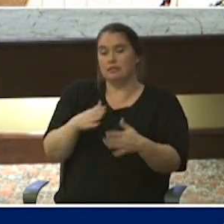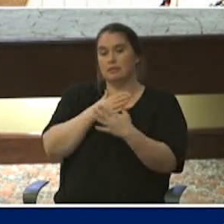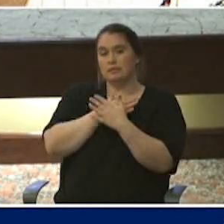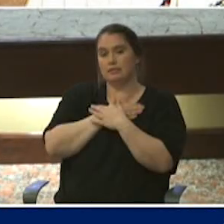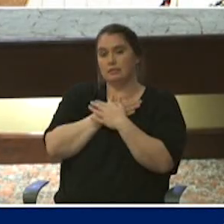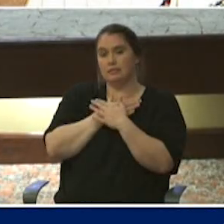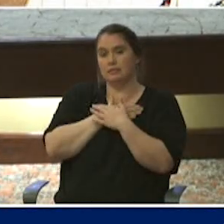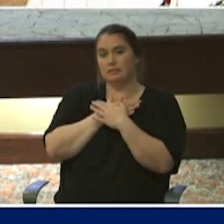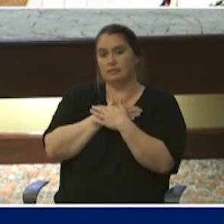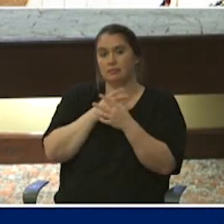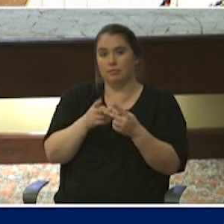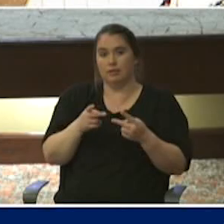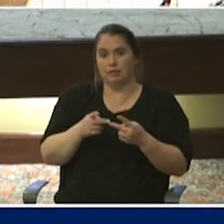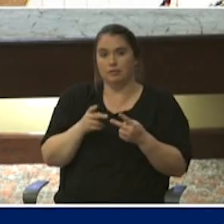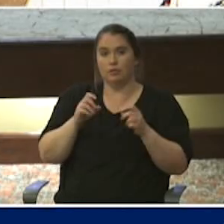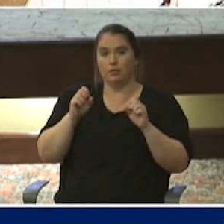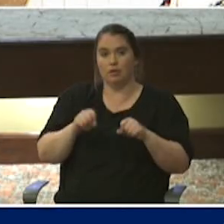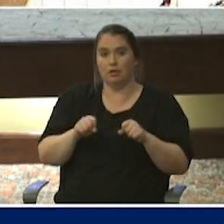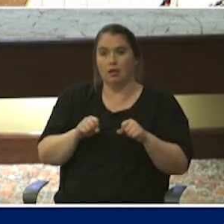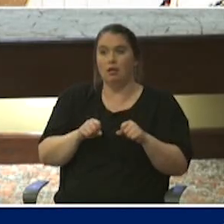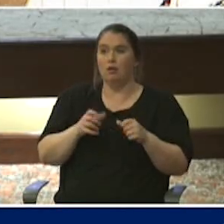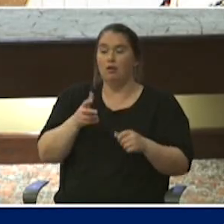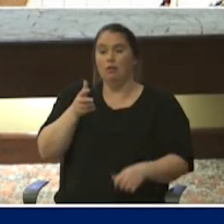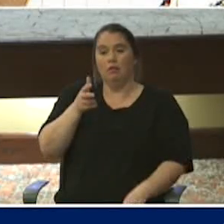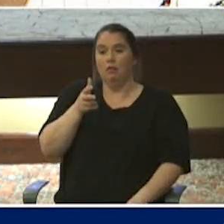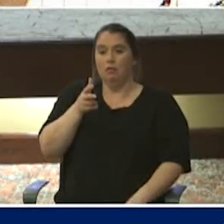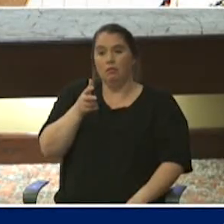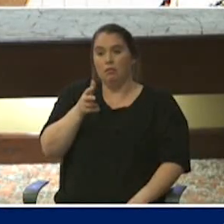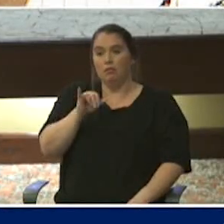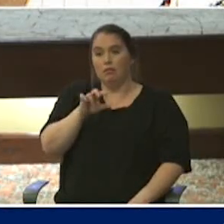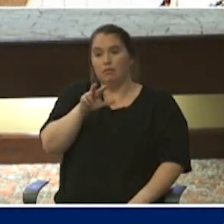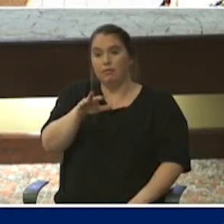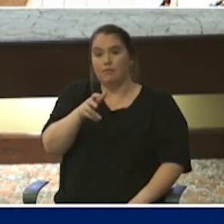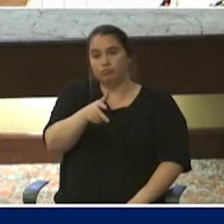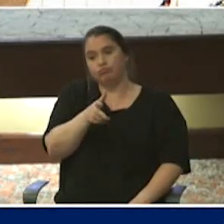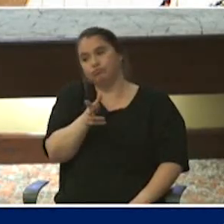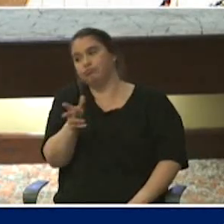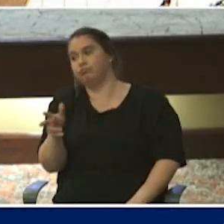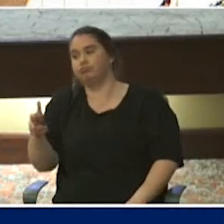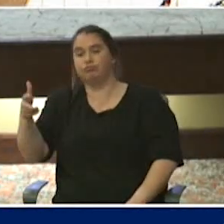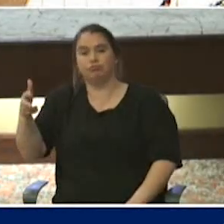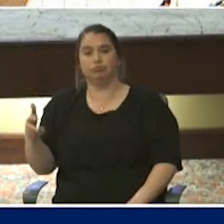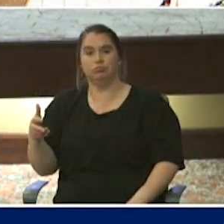onto and off of the Riverwalk from Webster proper.